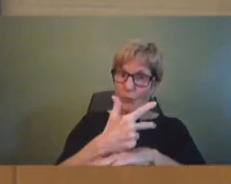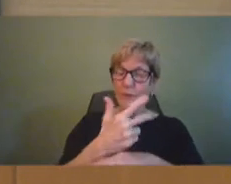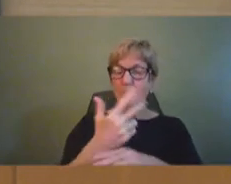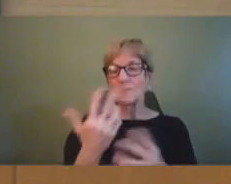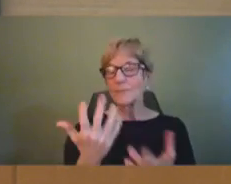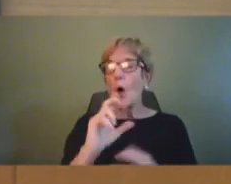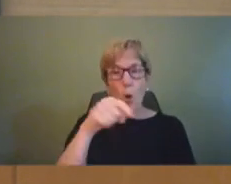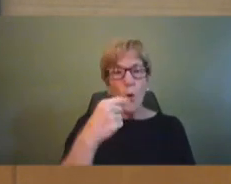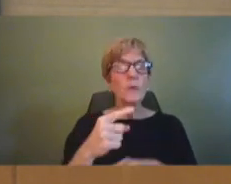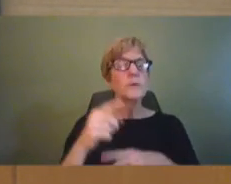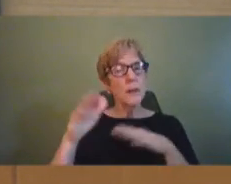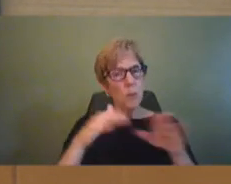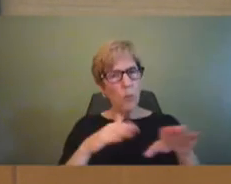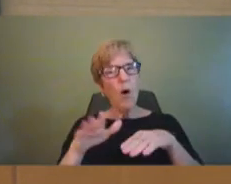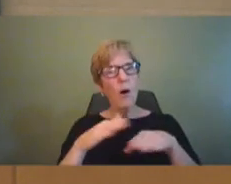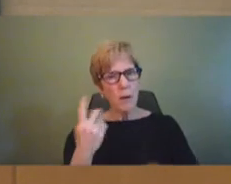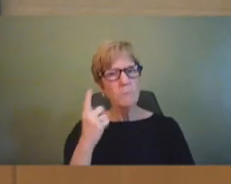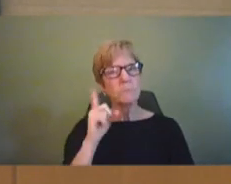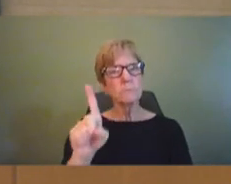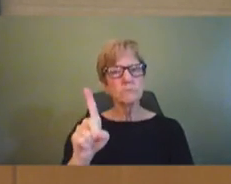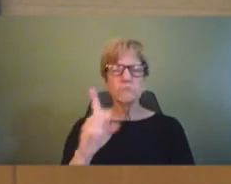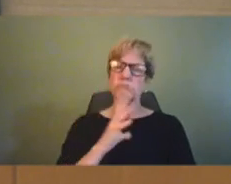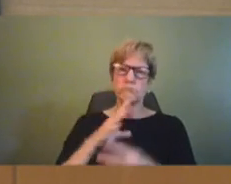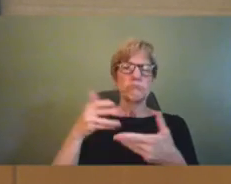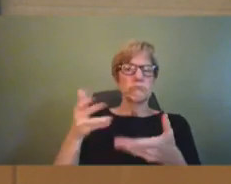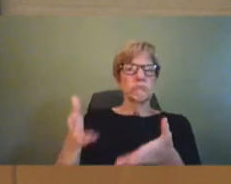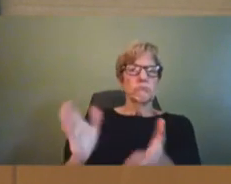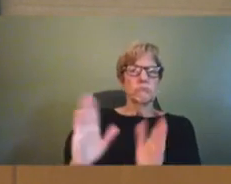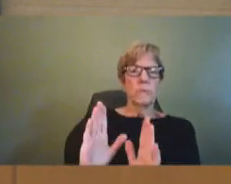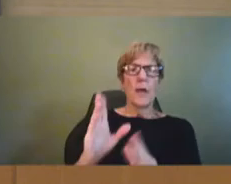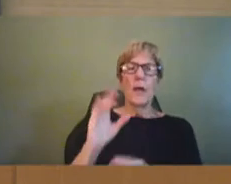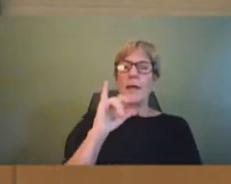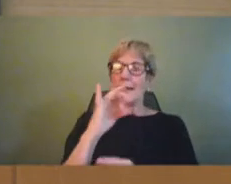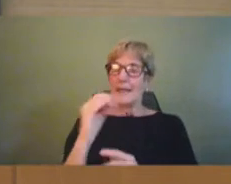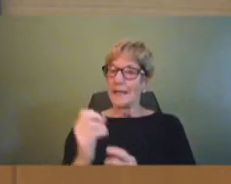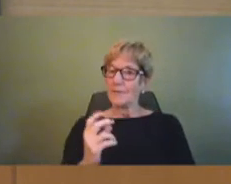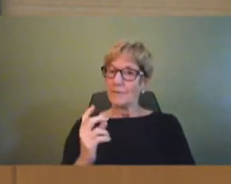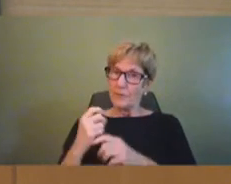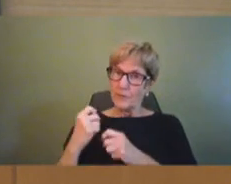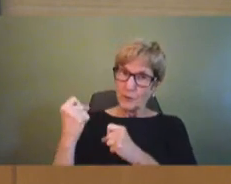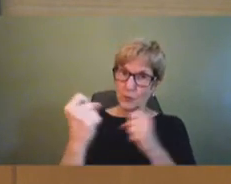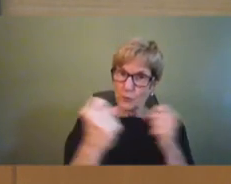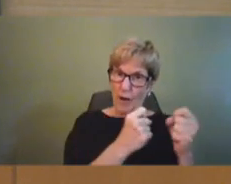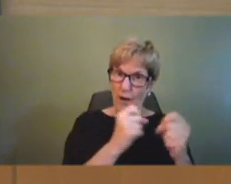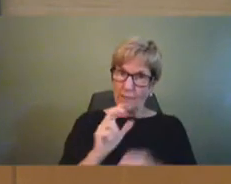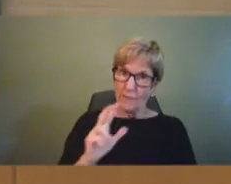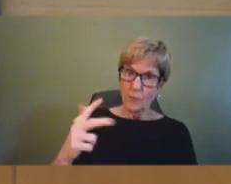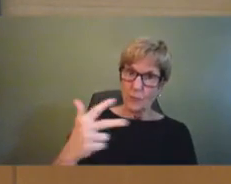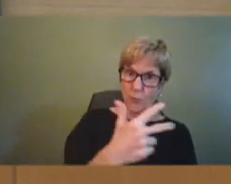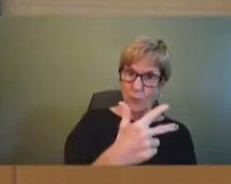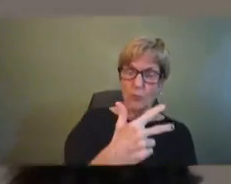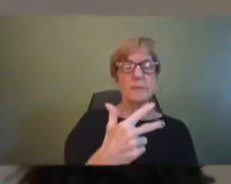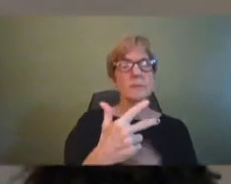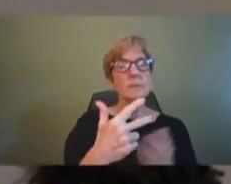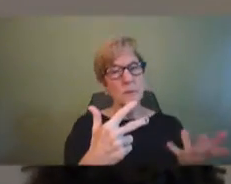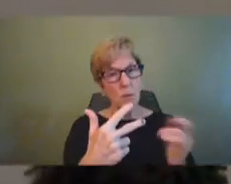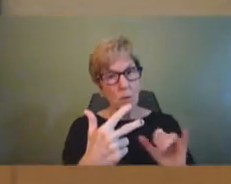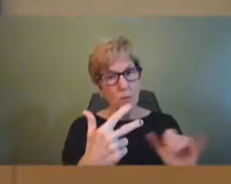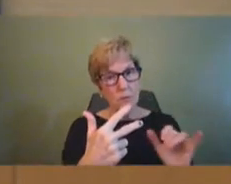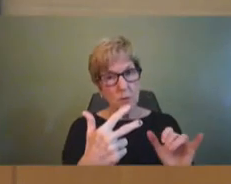walkup window would be allowed if it had a drive-thru in addition then requires a conditional